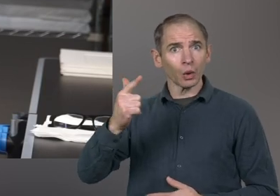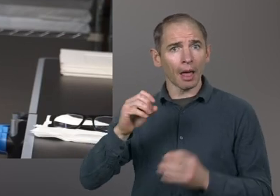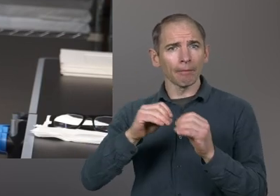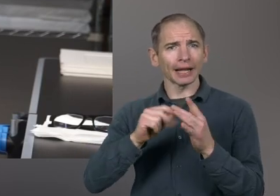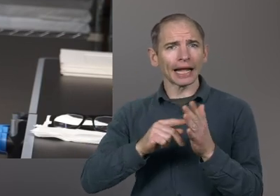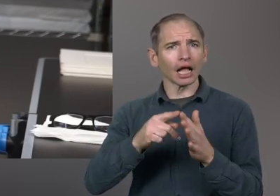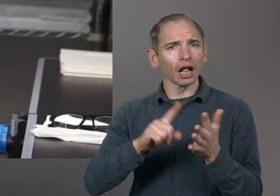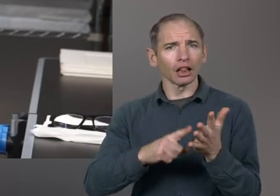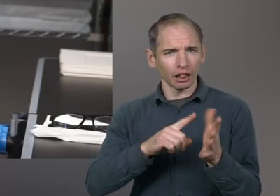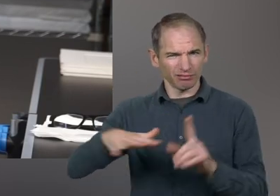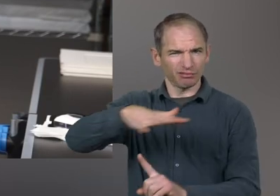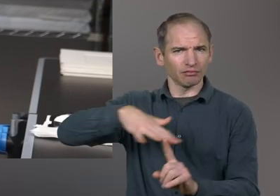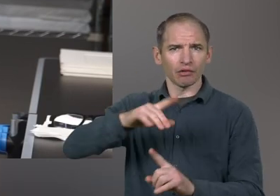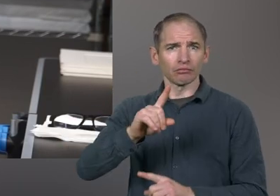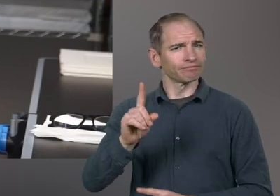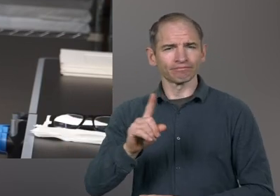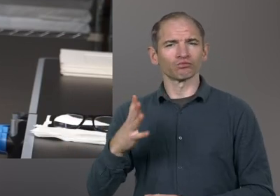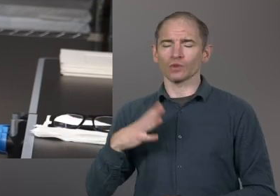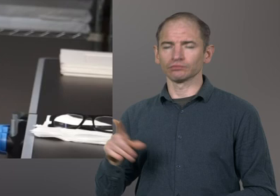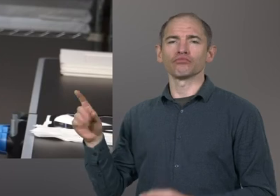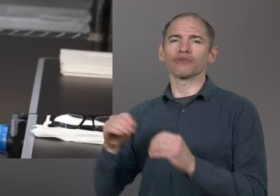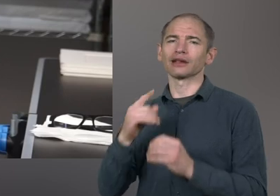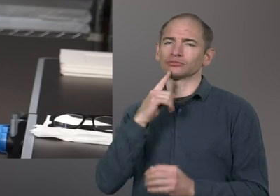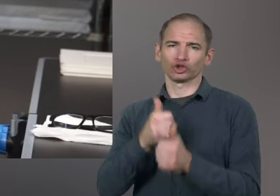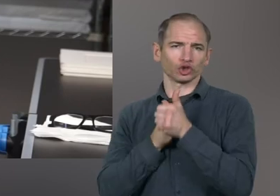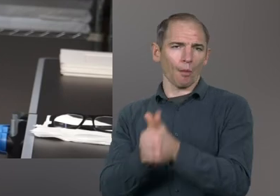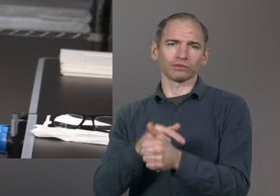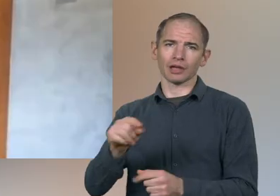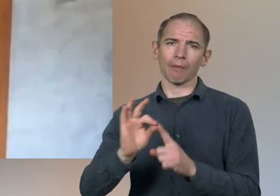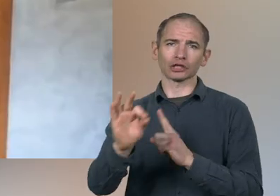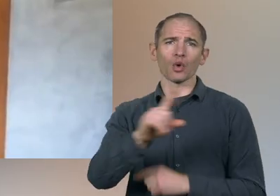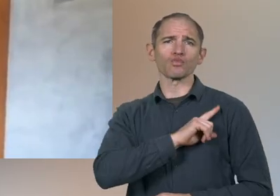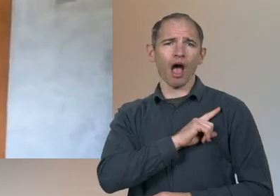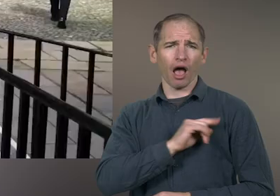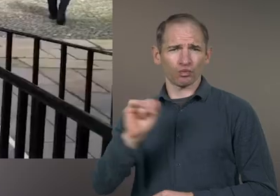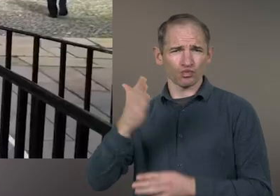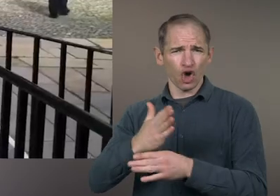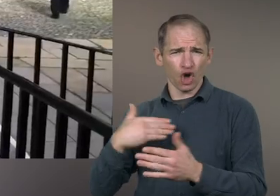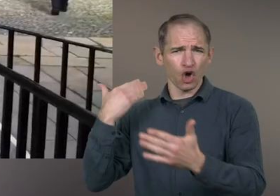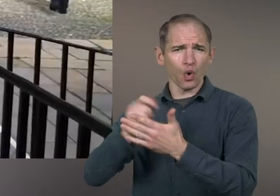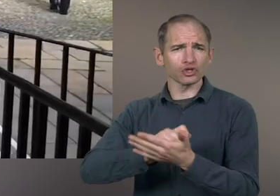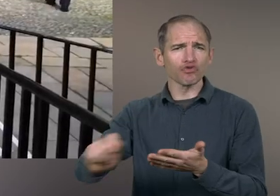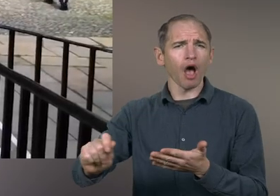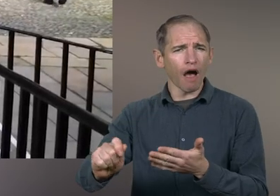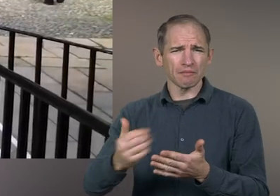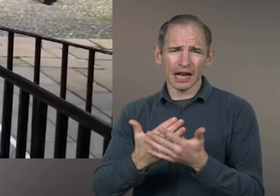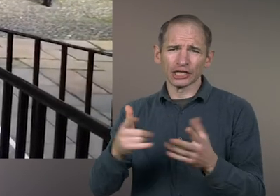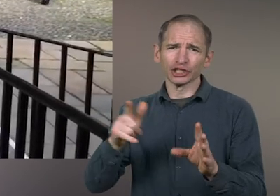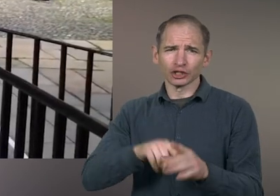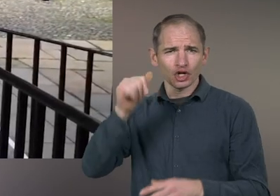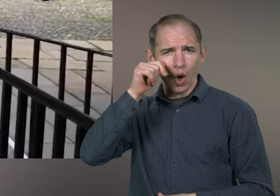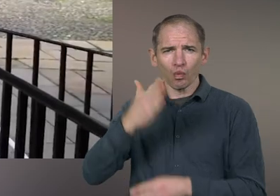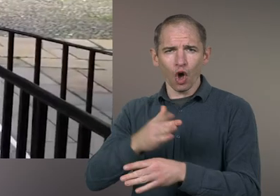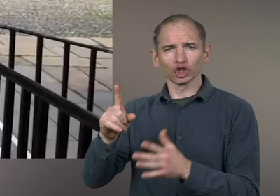had agreed that he would support that application, knowing the work of Autograph over many years, knowing the work of John Acomfra over many years, and